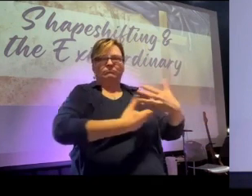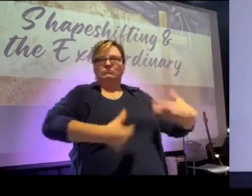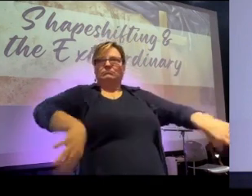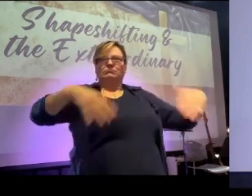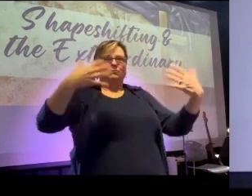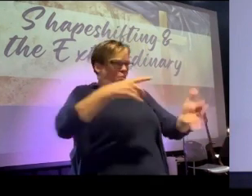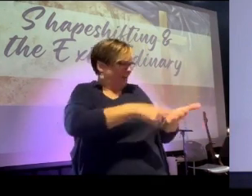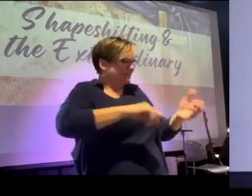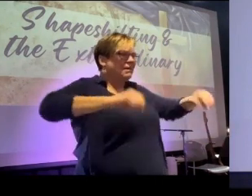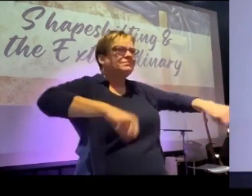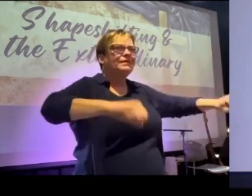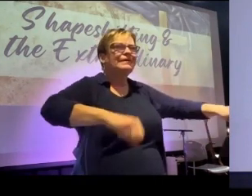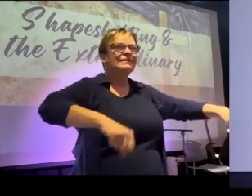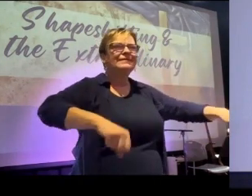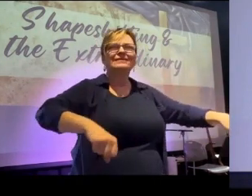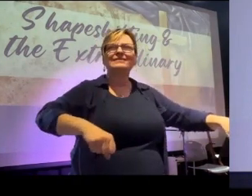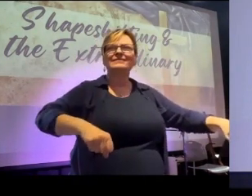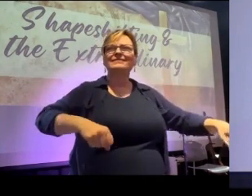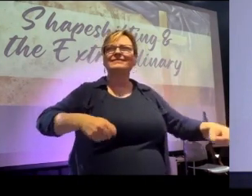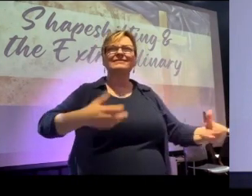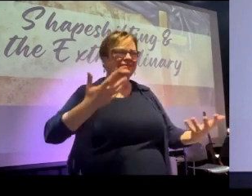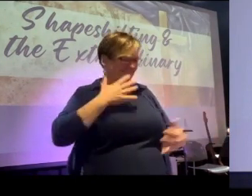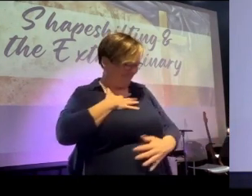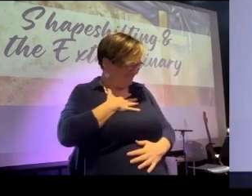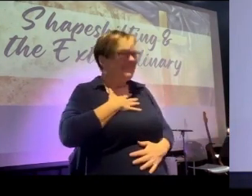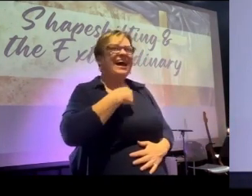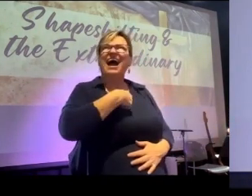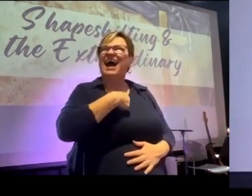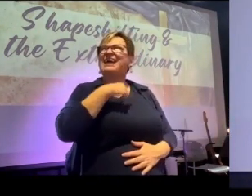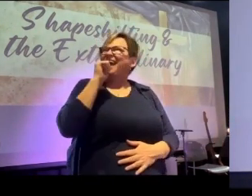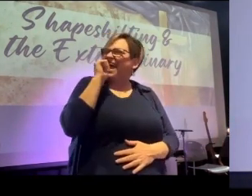I am the dazzling presence of the divine.